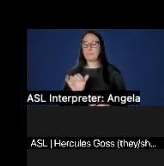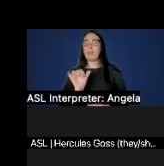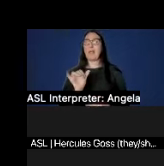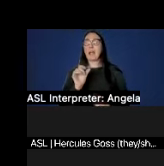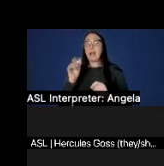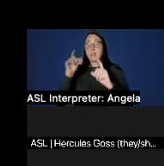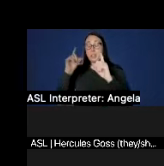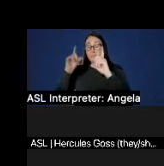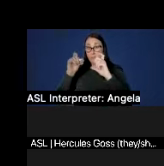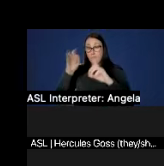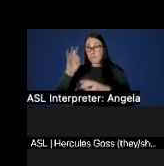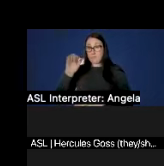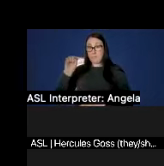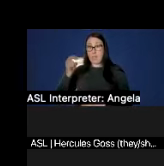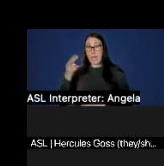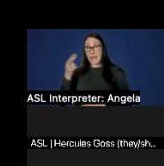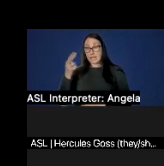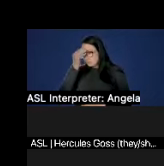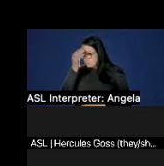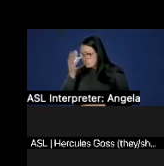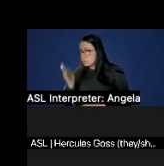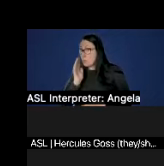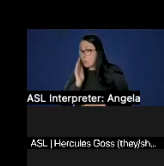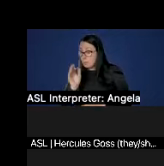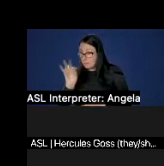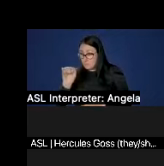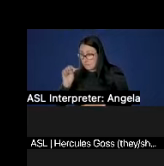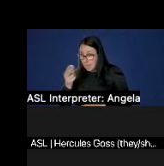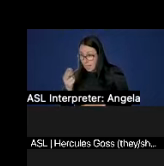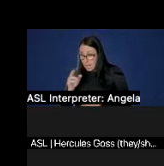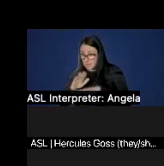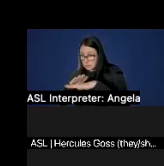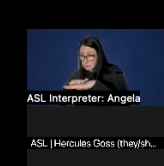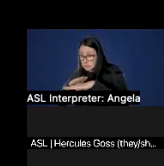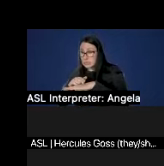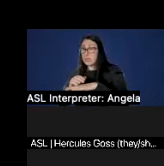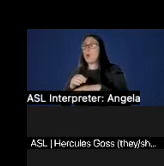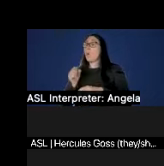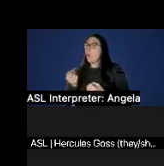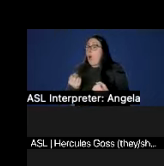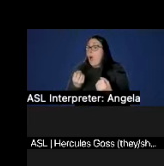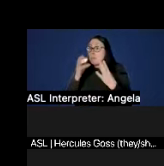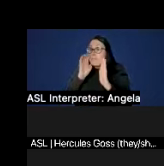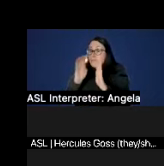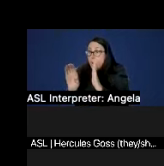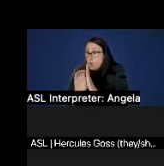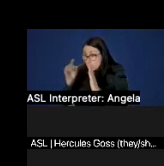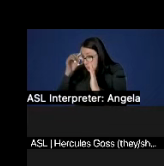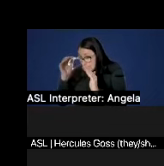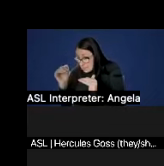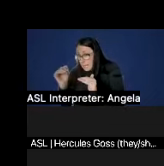flash, like we're notified about the flash, right? There's going to be a flash, or here's how many photos we can expect to have taken. Here's why we have to take